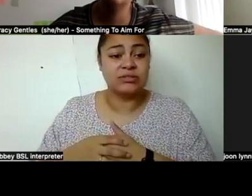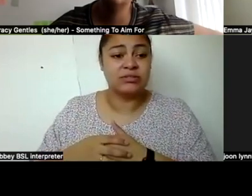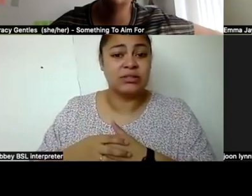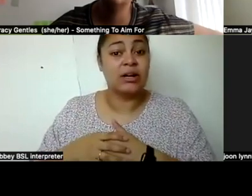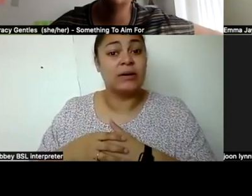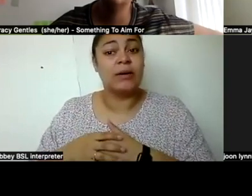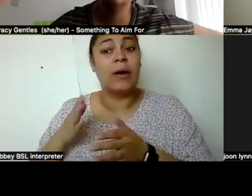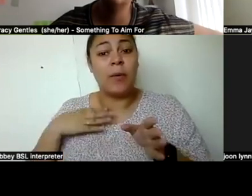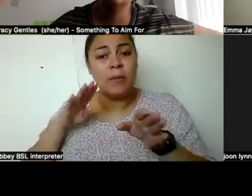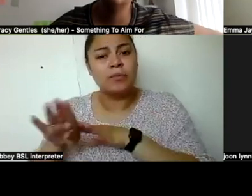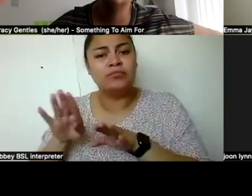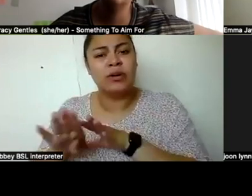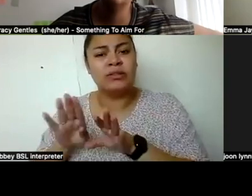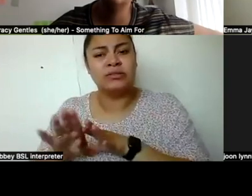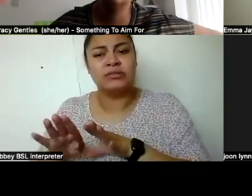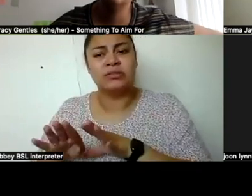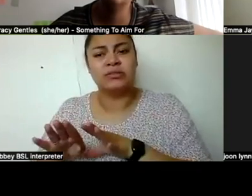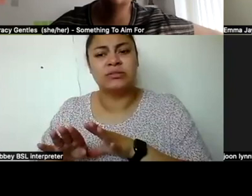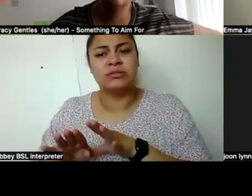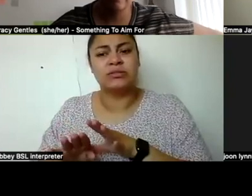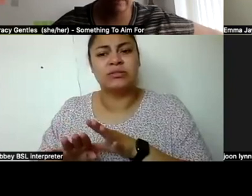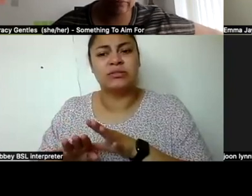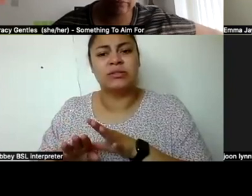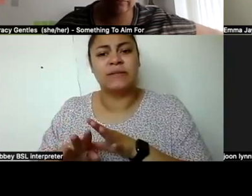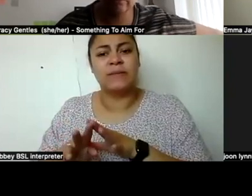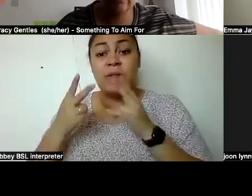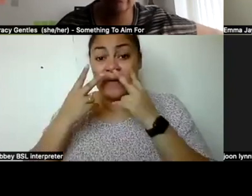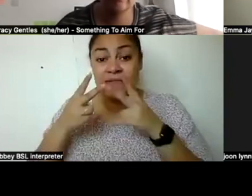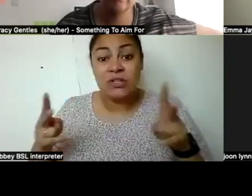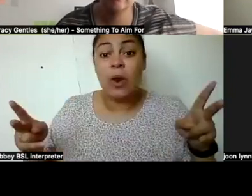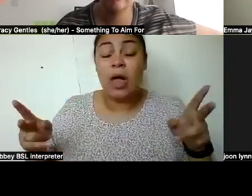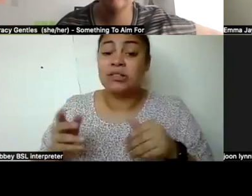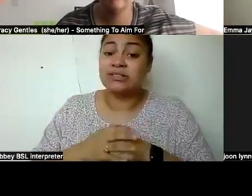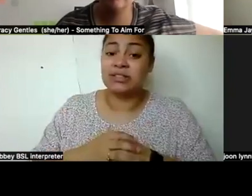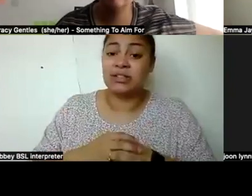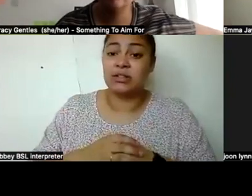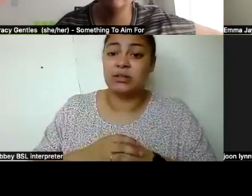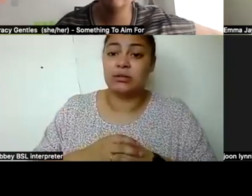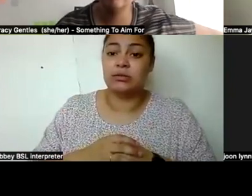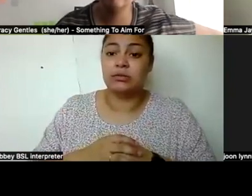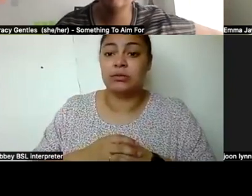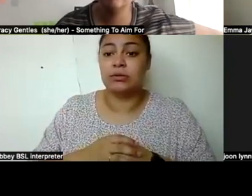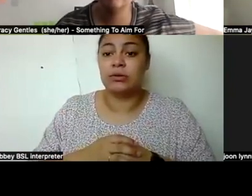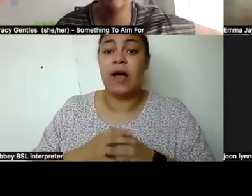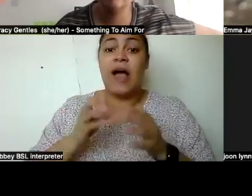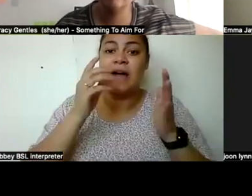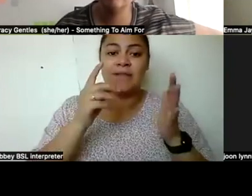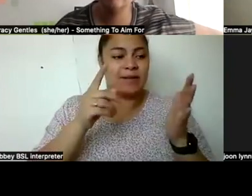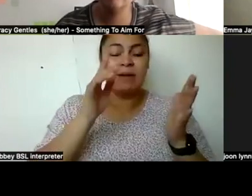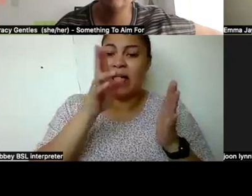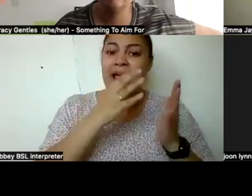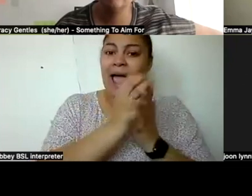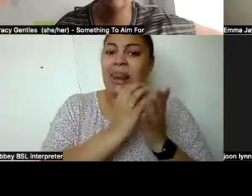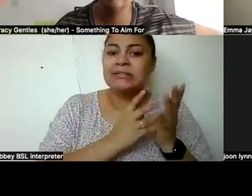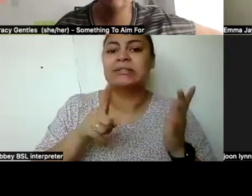practice via some of the visualizing tools of calendars and tarot cards